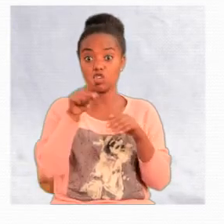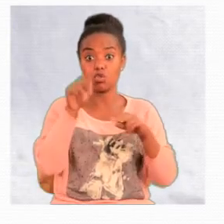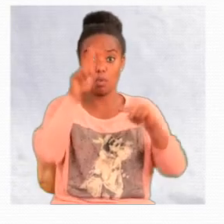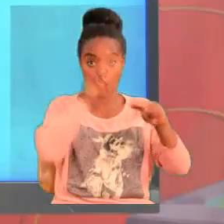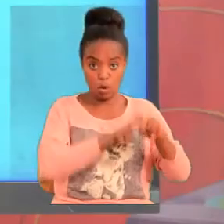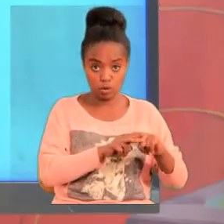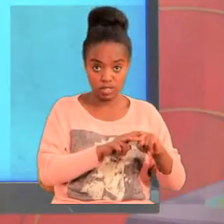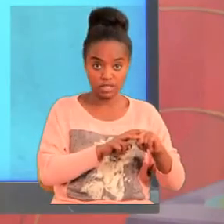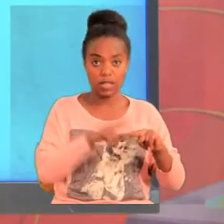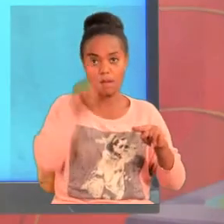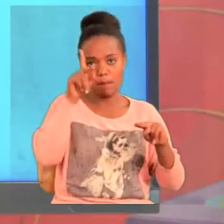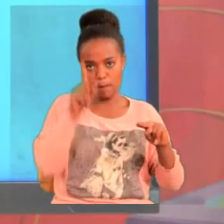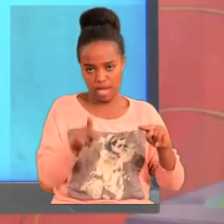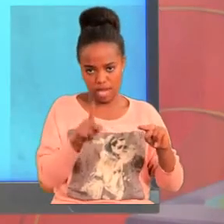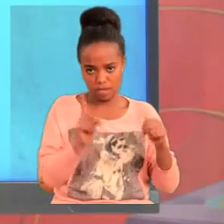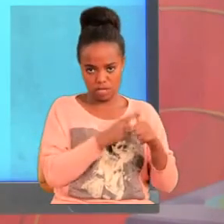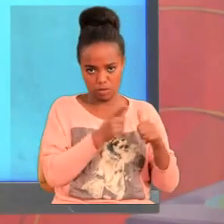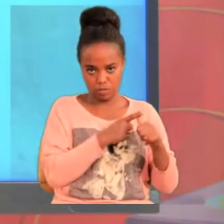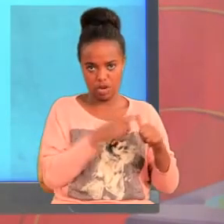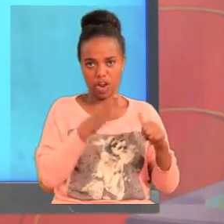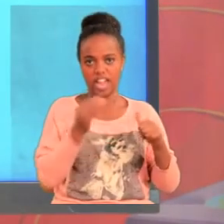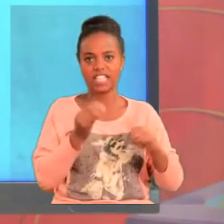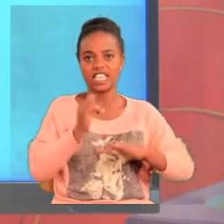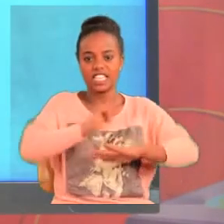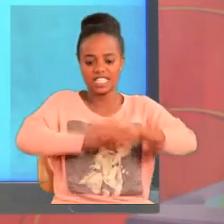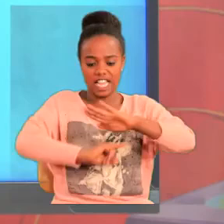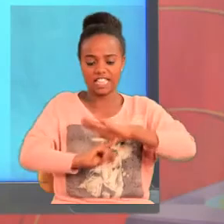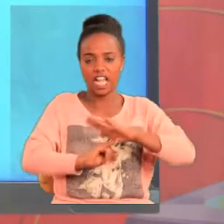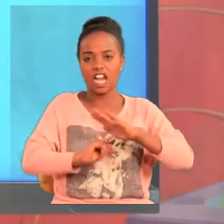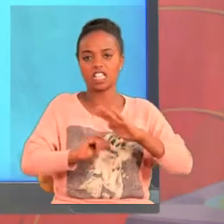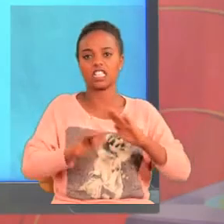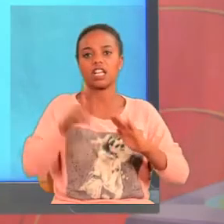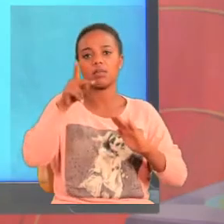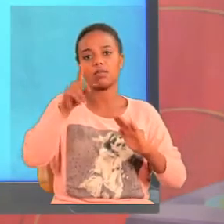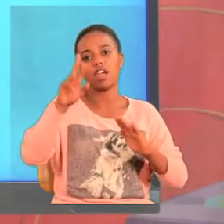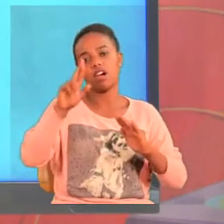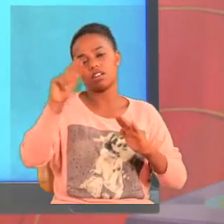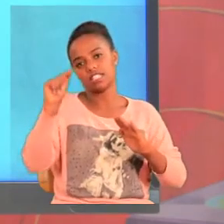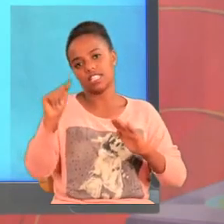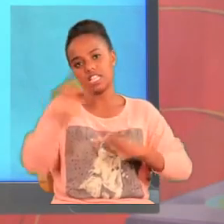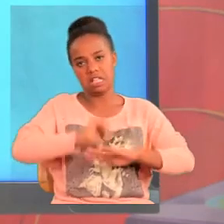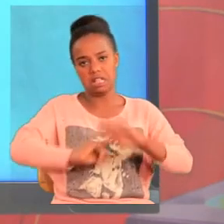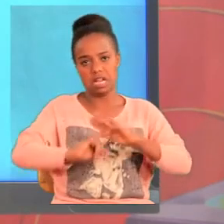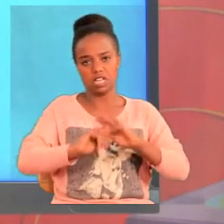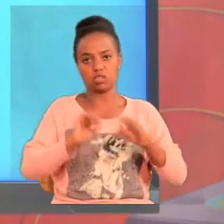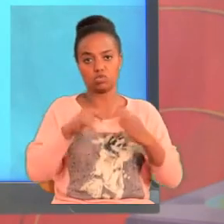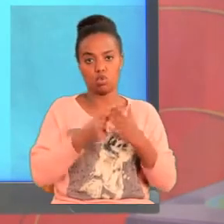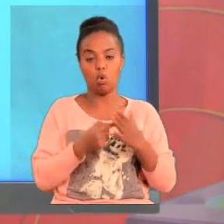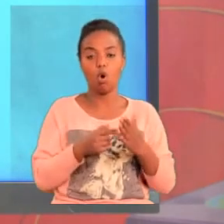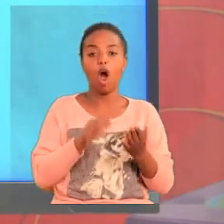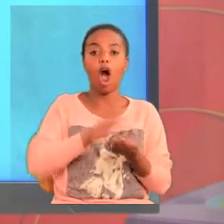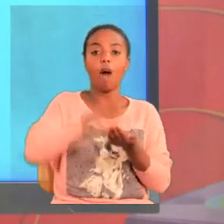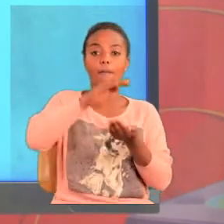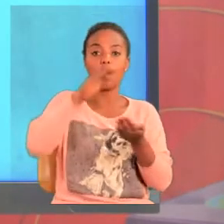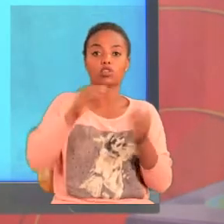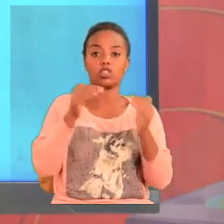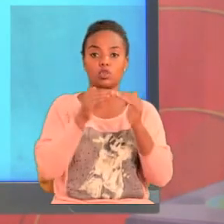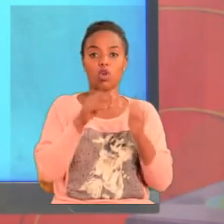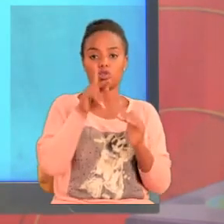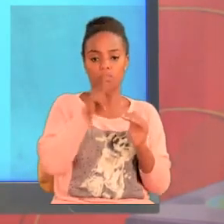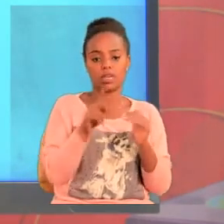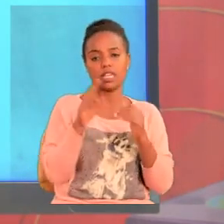to P plus the interest, which is equals to this PRT. Therefore, the amount will be this P